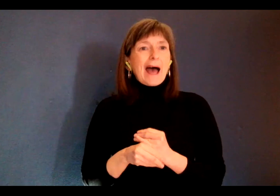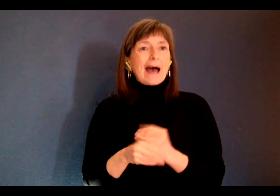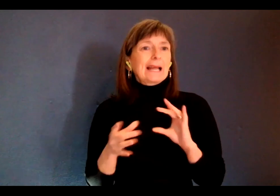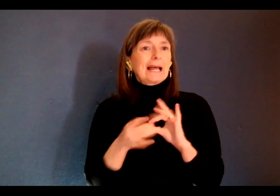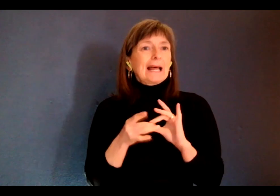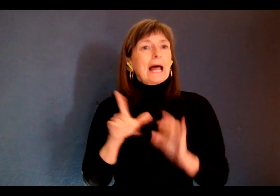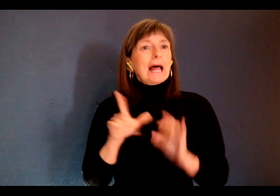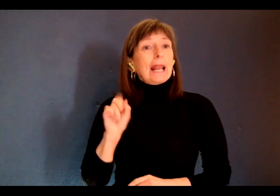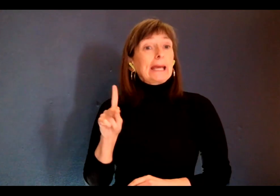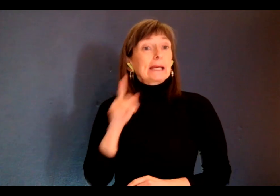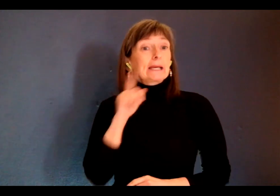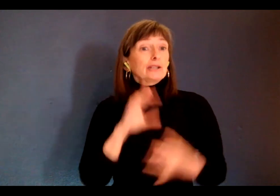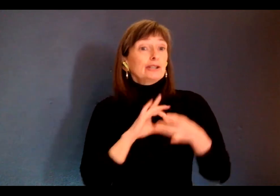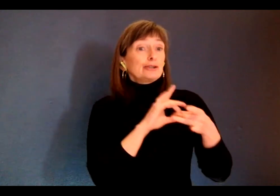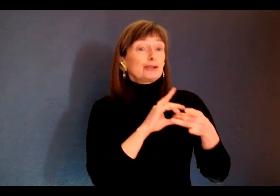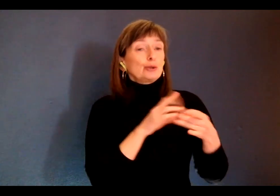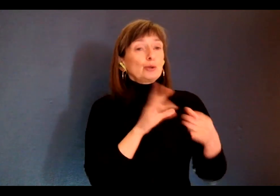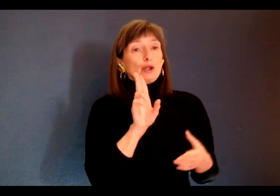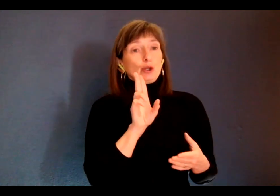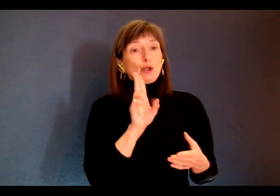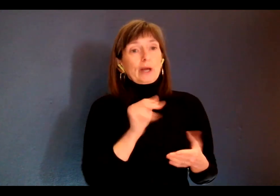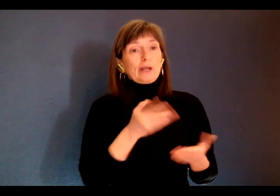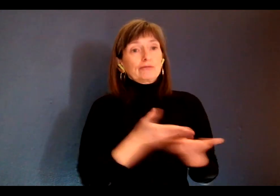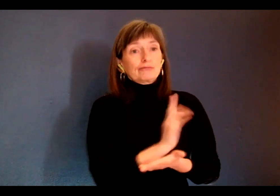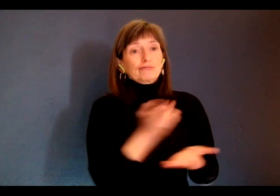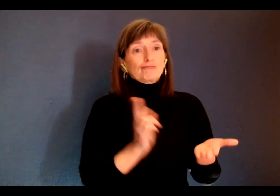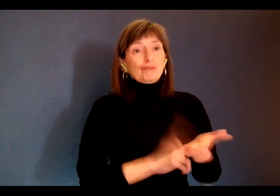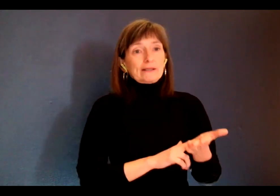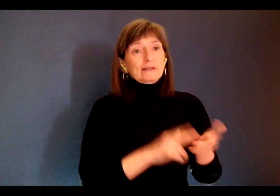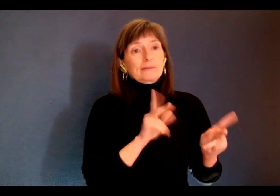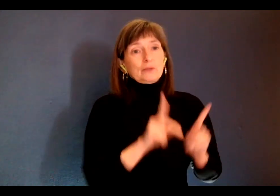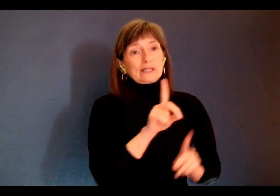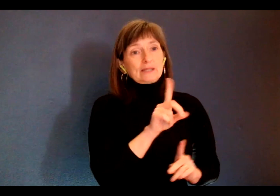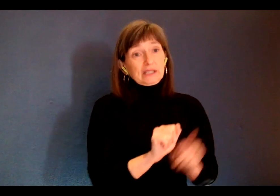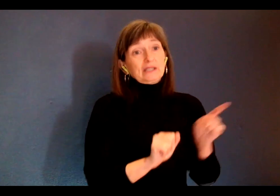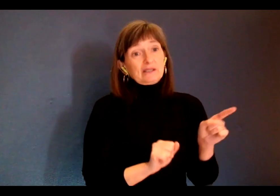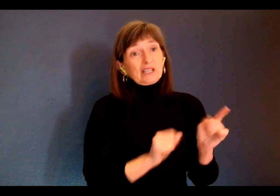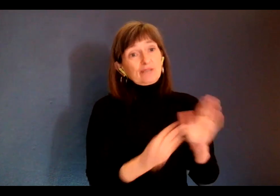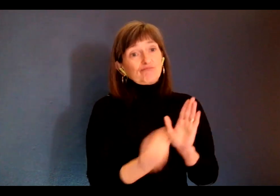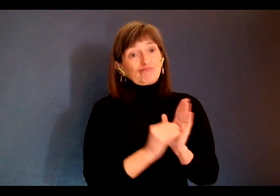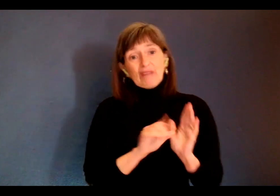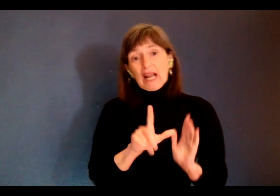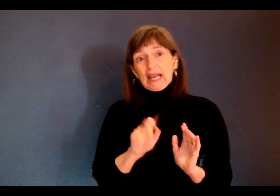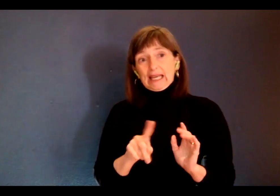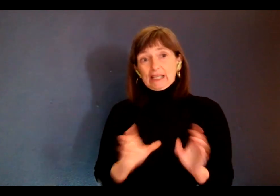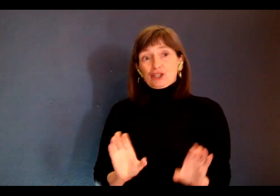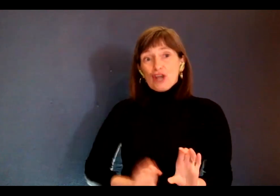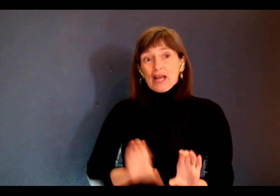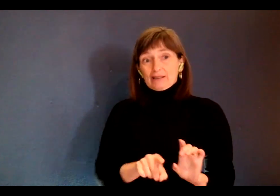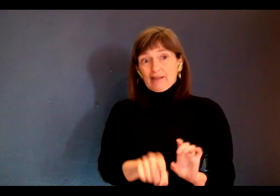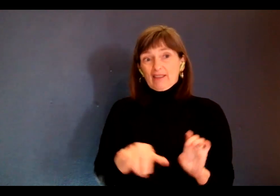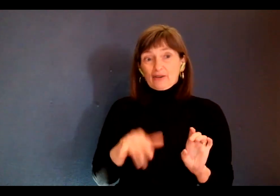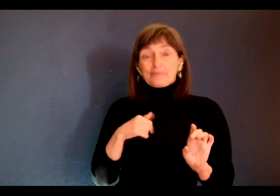Perfect. Rights of Persons with Right. Disabilities. Yeah, and but it is an important point, particularly Article 12, and it talks about the right